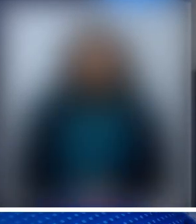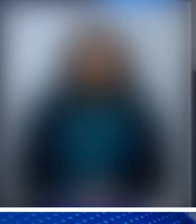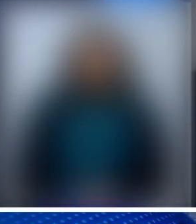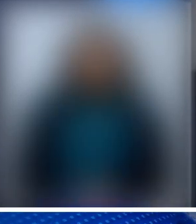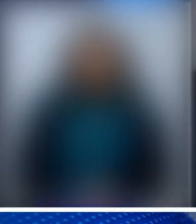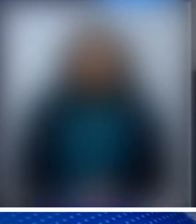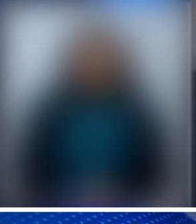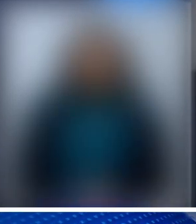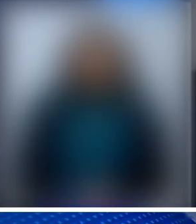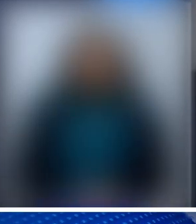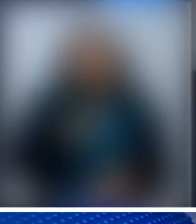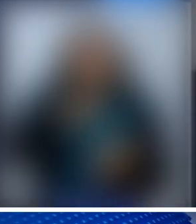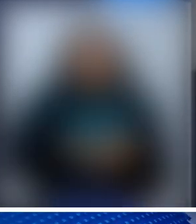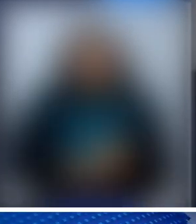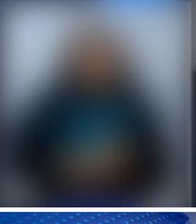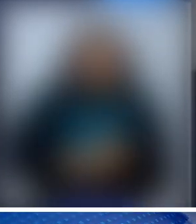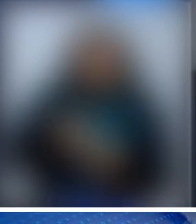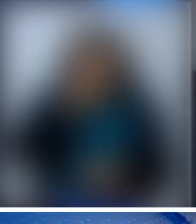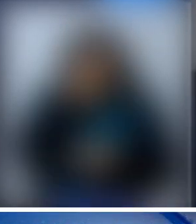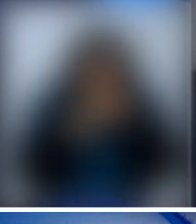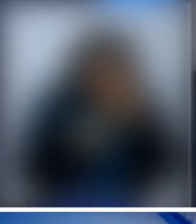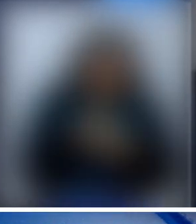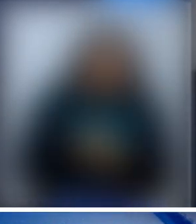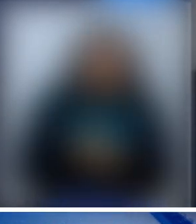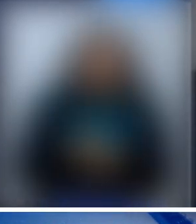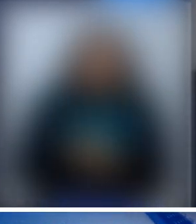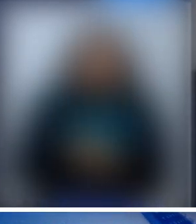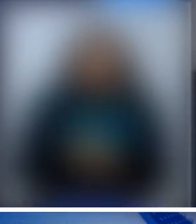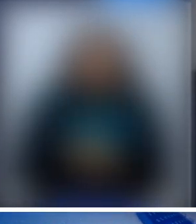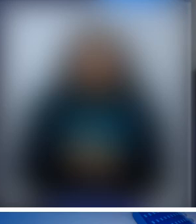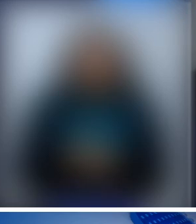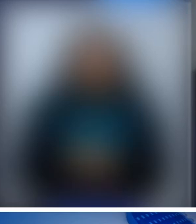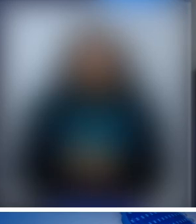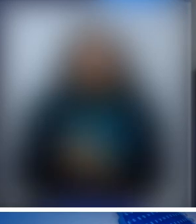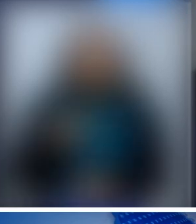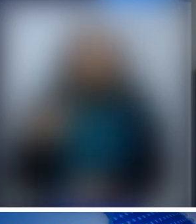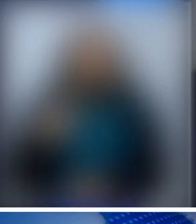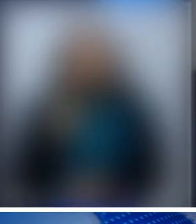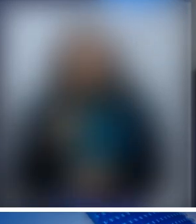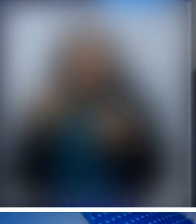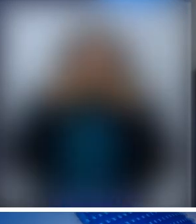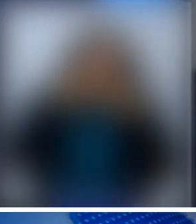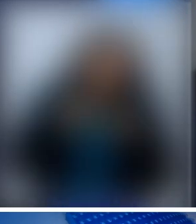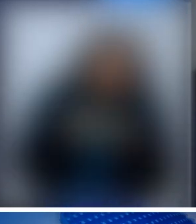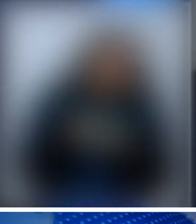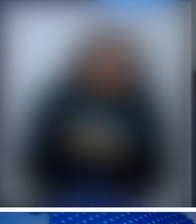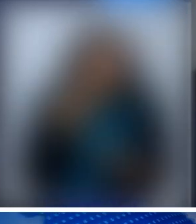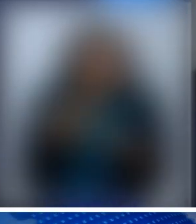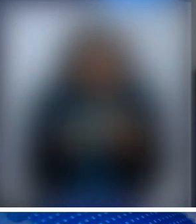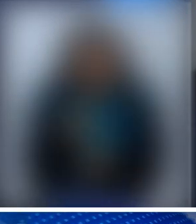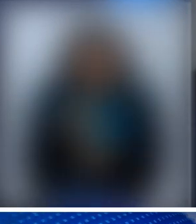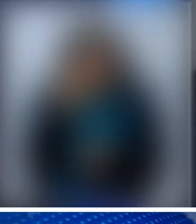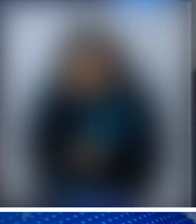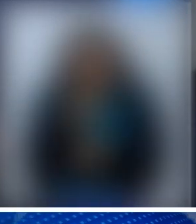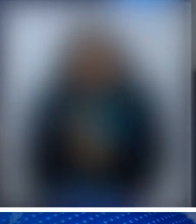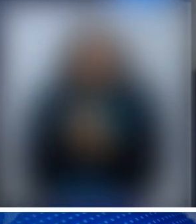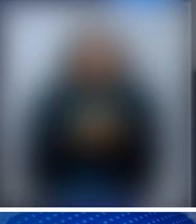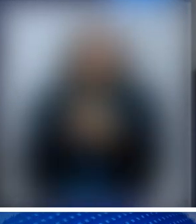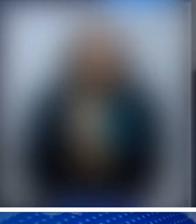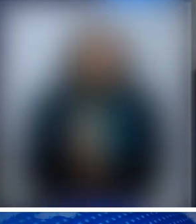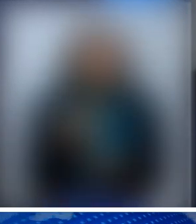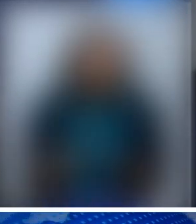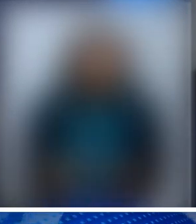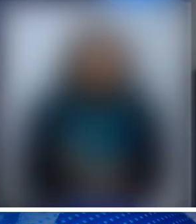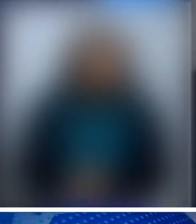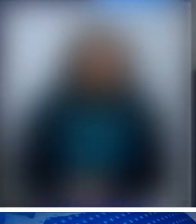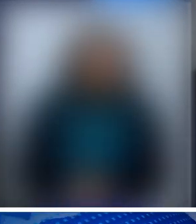census process back then, what type of information should participants then expect to be asked about this time around? Okay, very good. Our